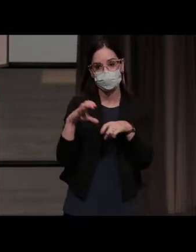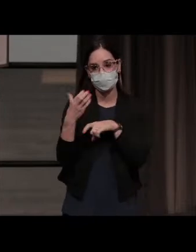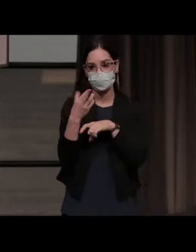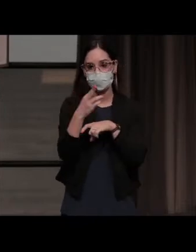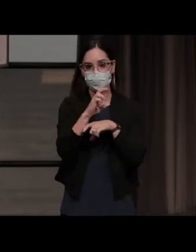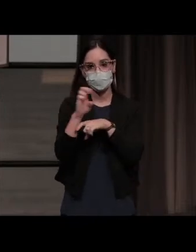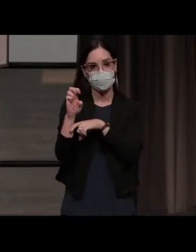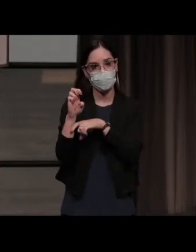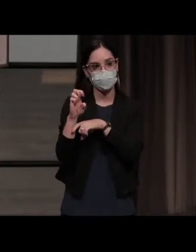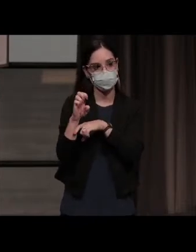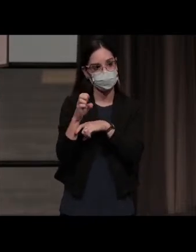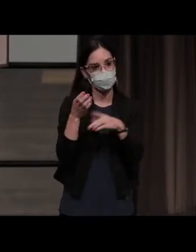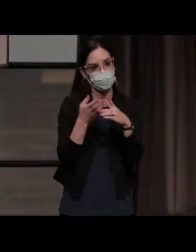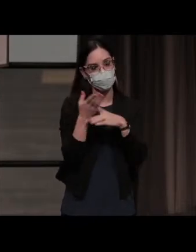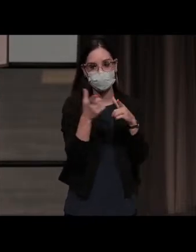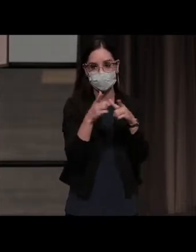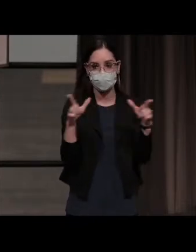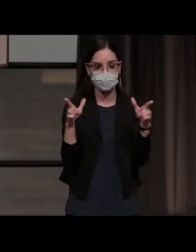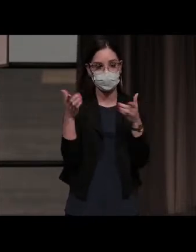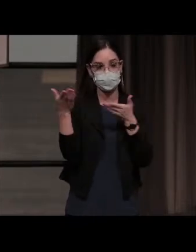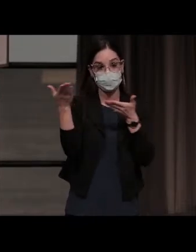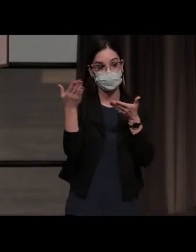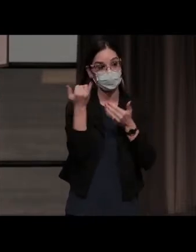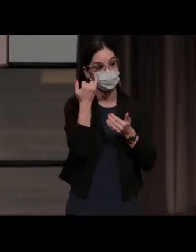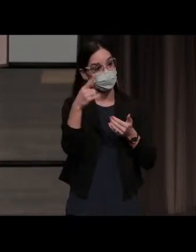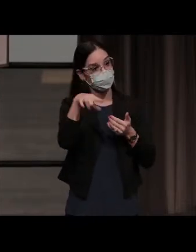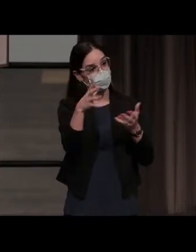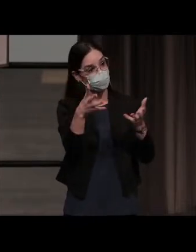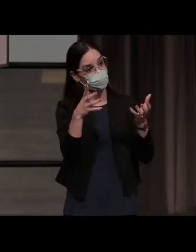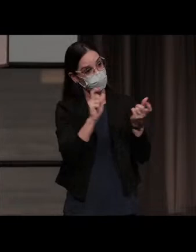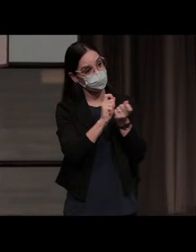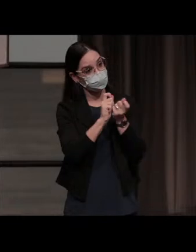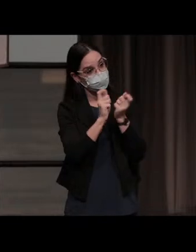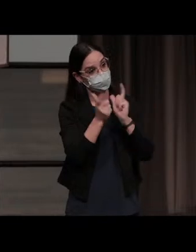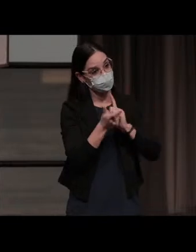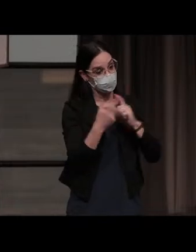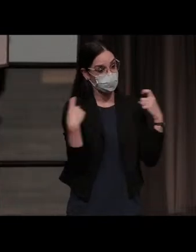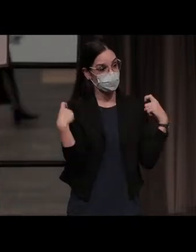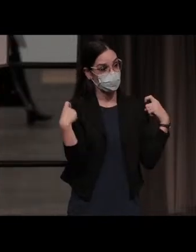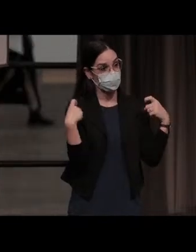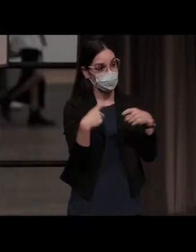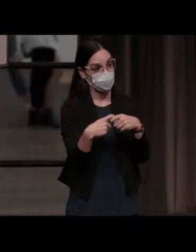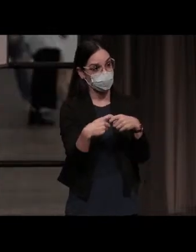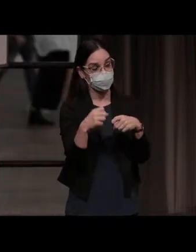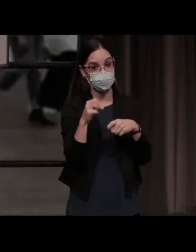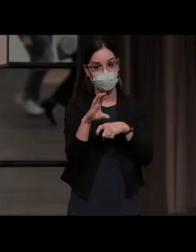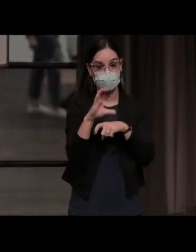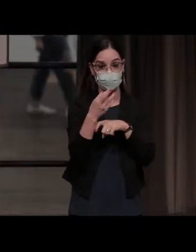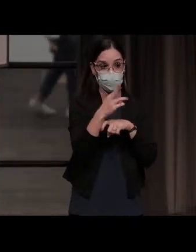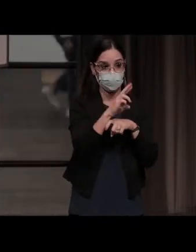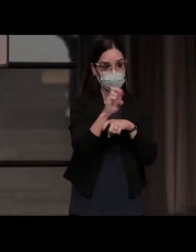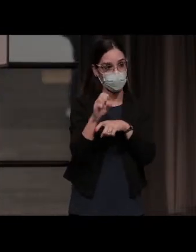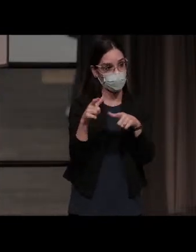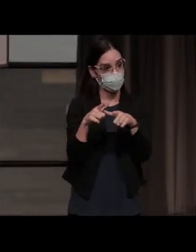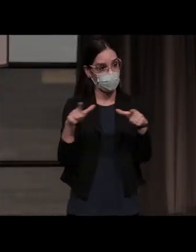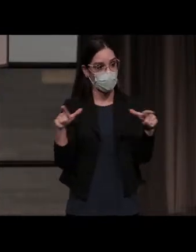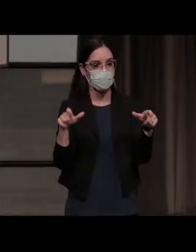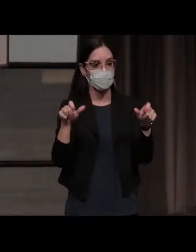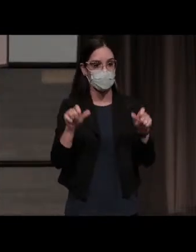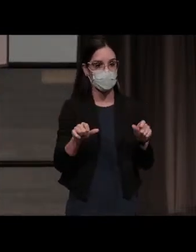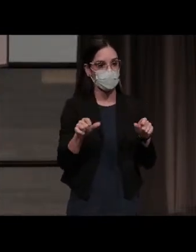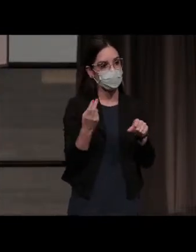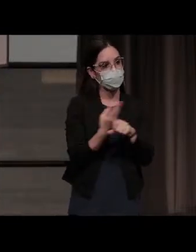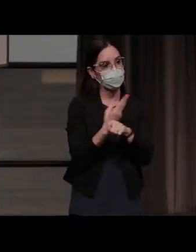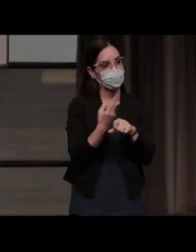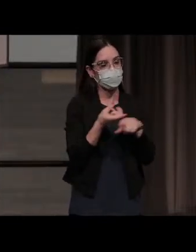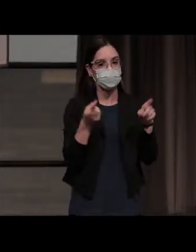Language Services. So if you would like to listen to today's program in Spanish or in Creole, you may do so by using our interpretation